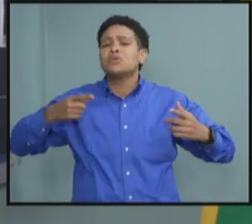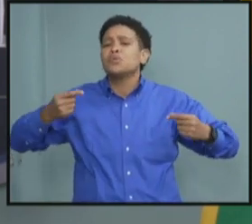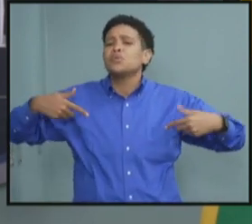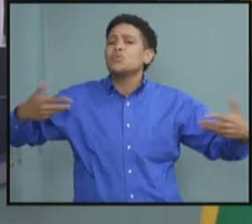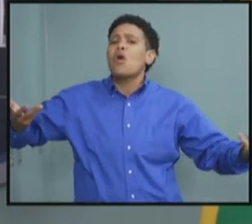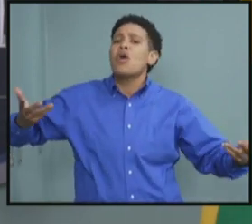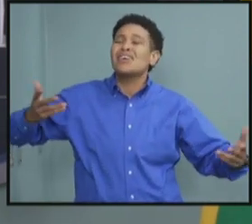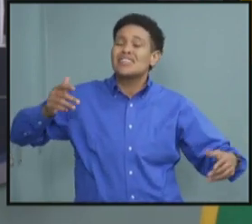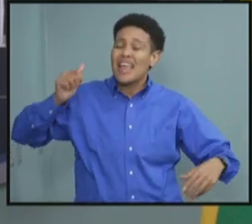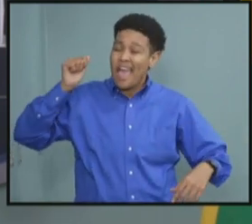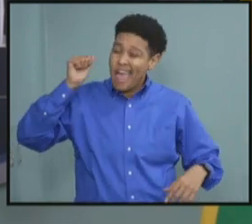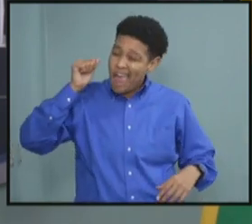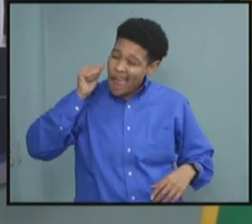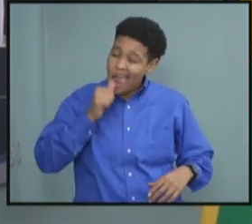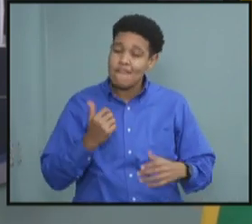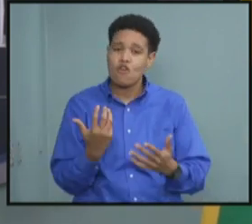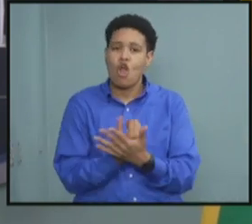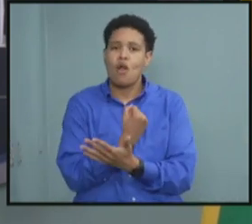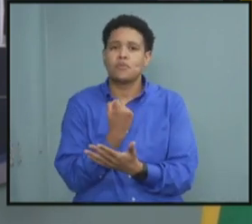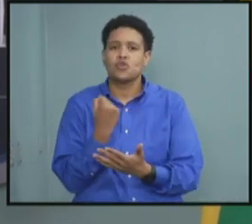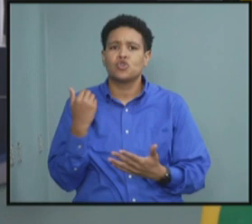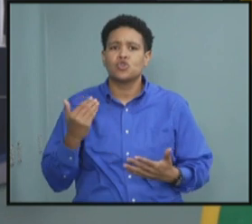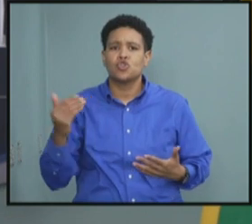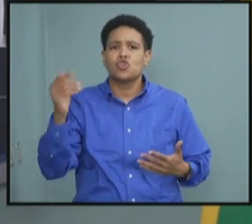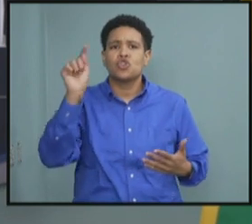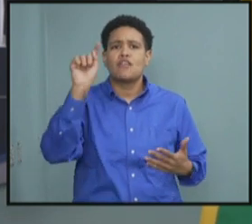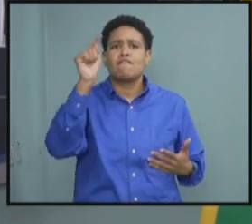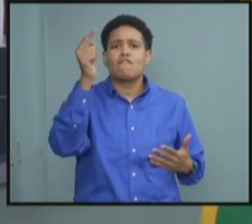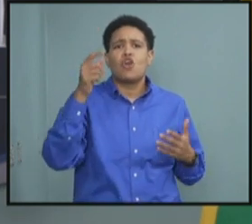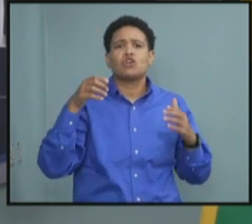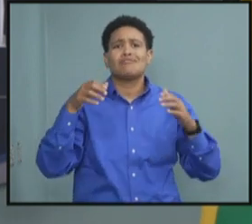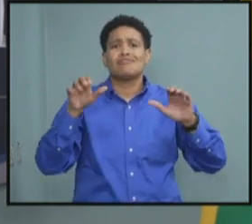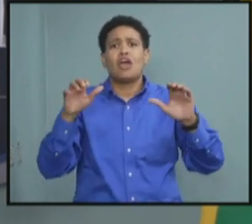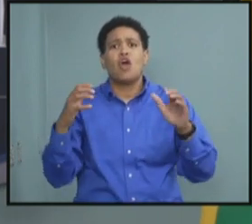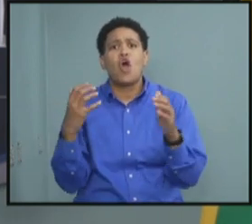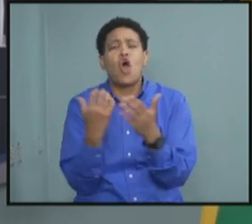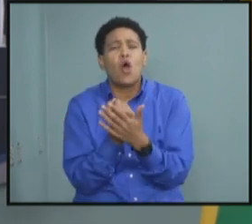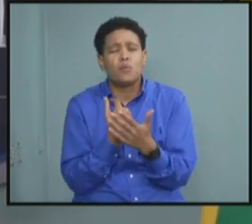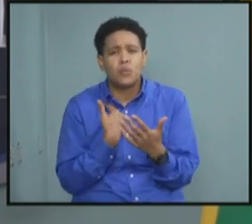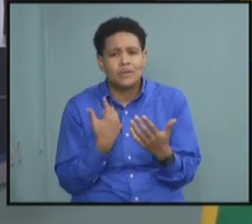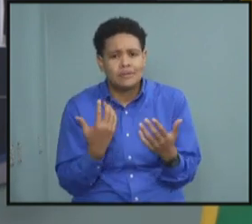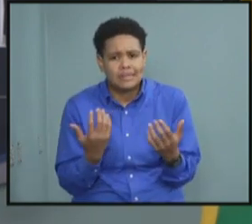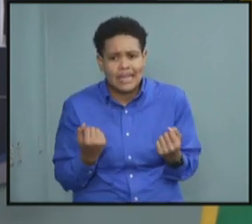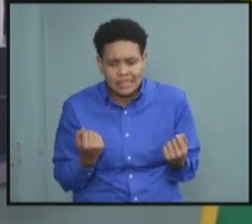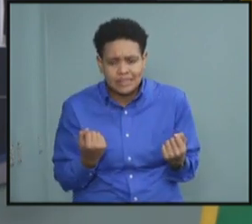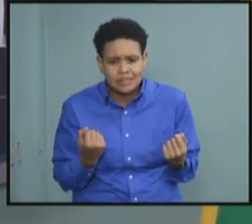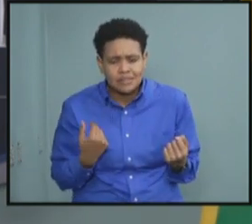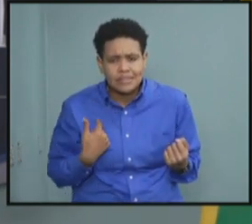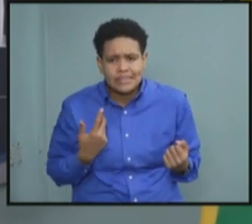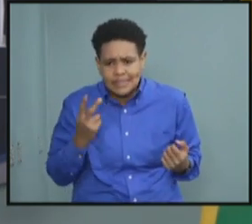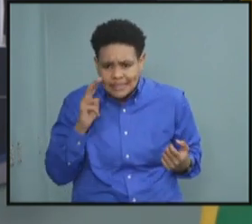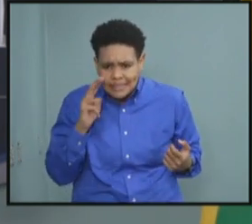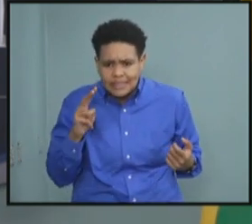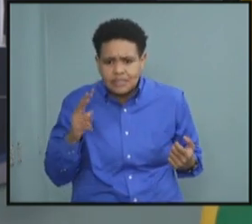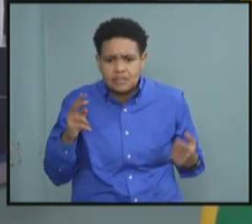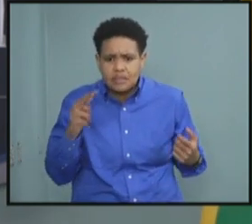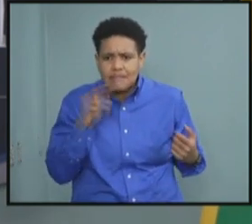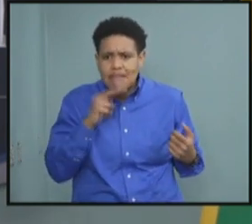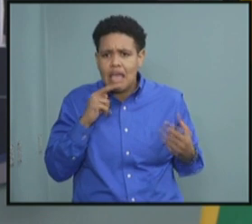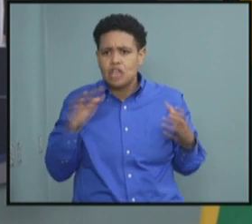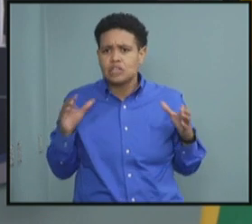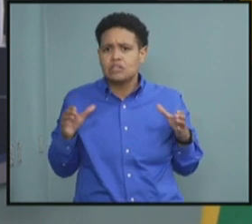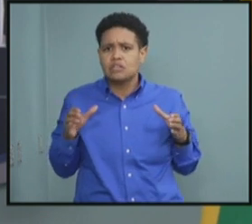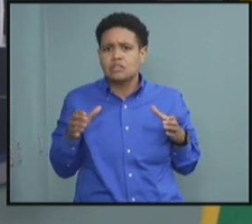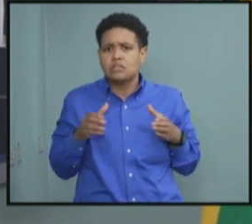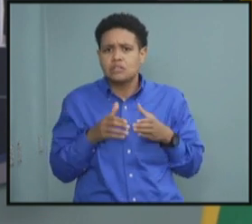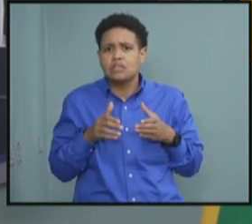at every opportunity, the first chance we get, as we see that we are bringing the virus under